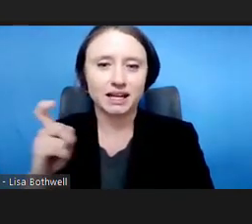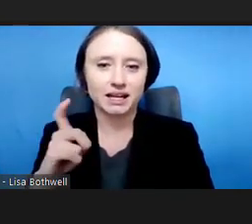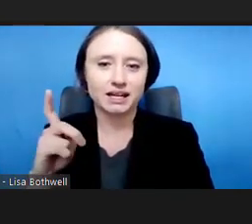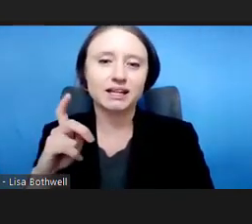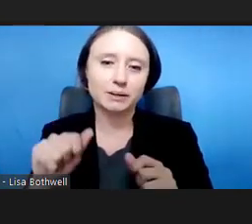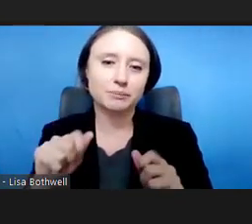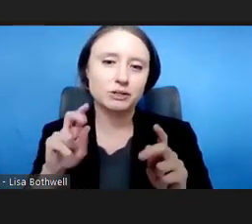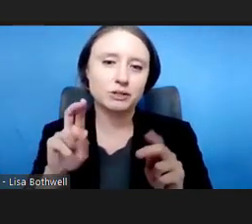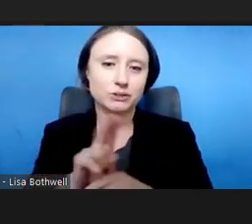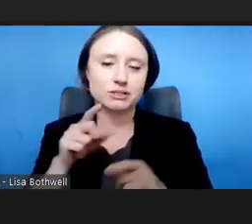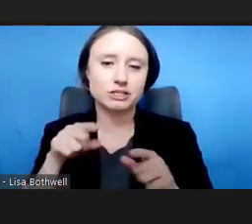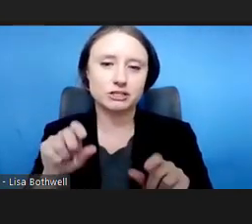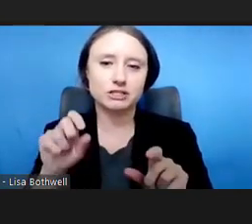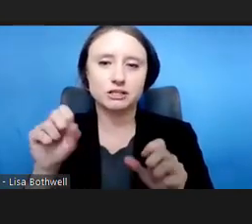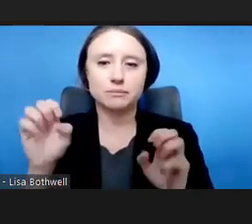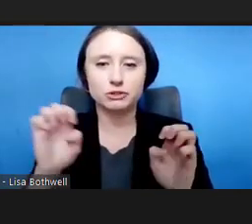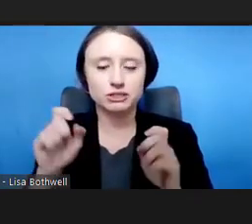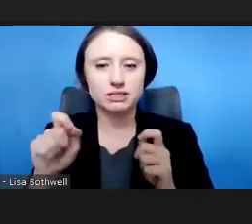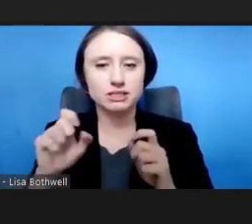Appendix K